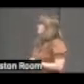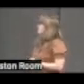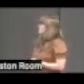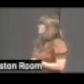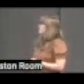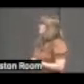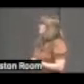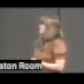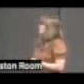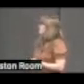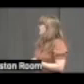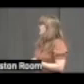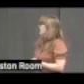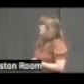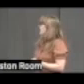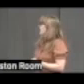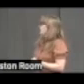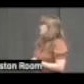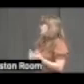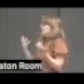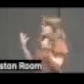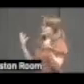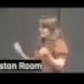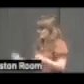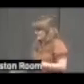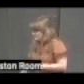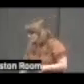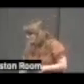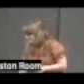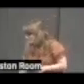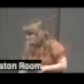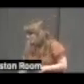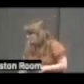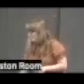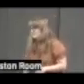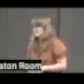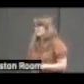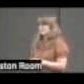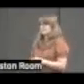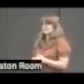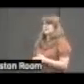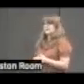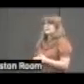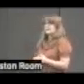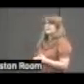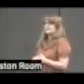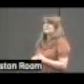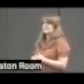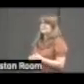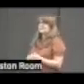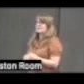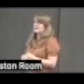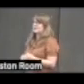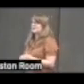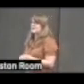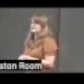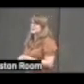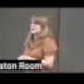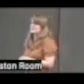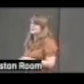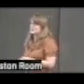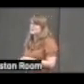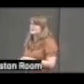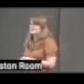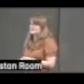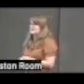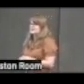are affected by this, I think you always have to have that obligatory polar bear on the ice cap,